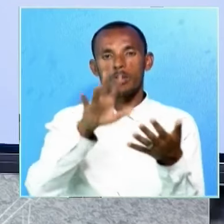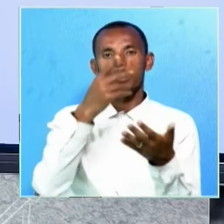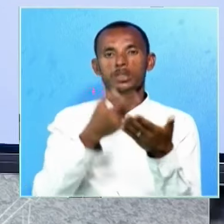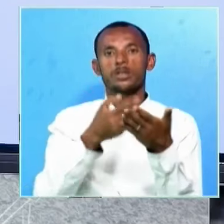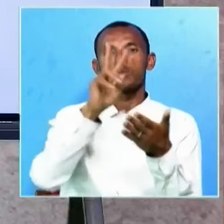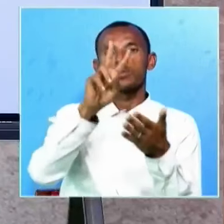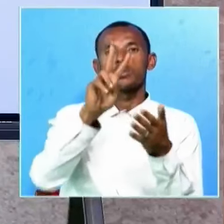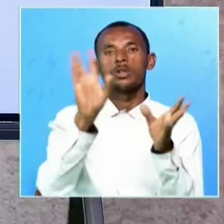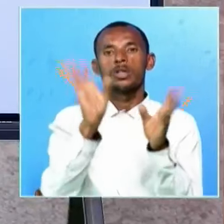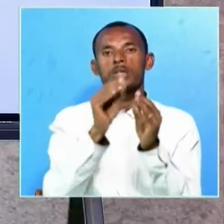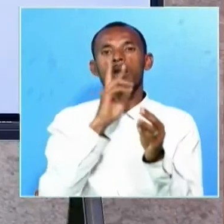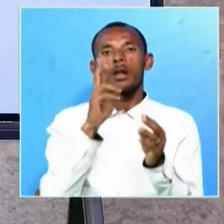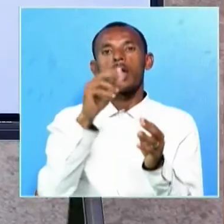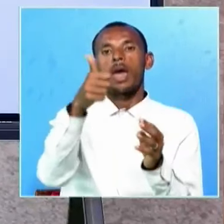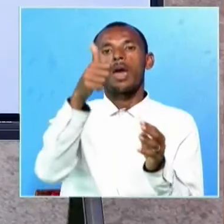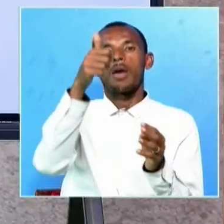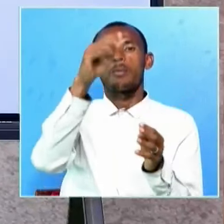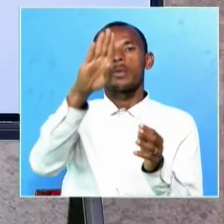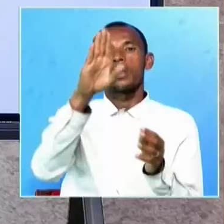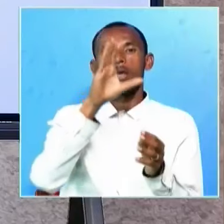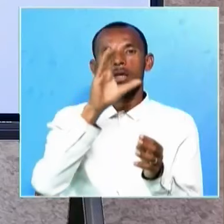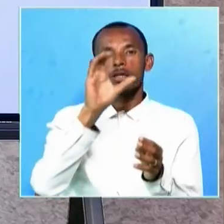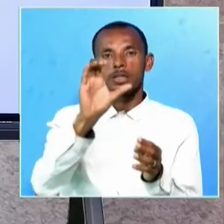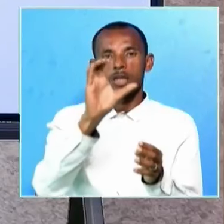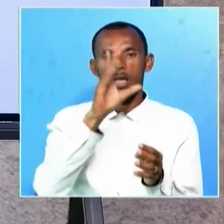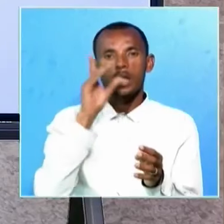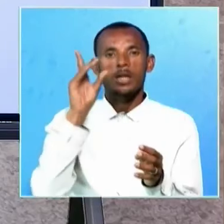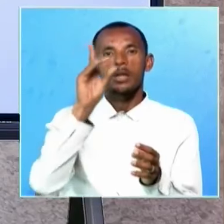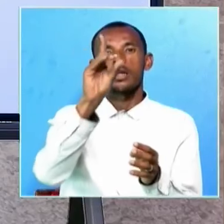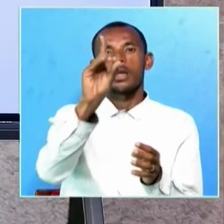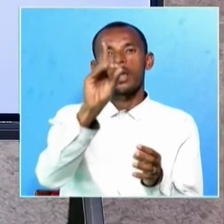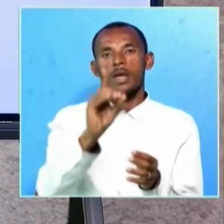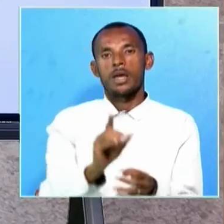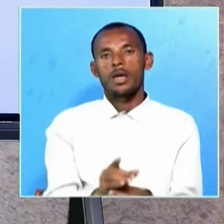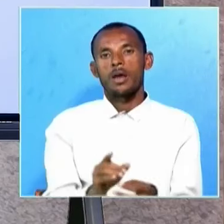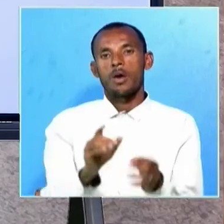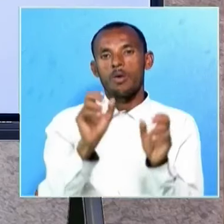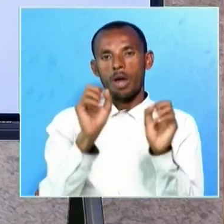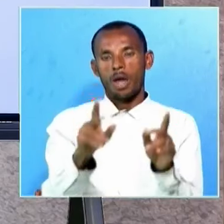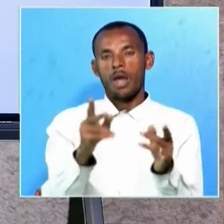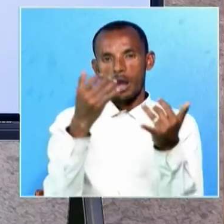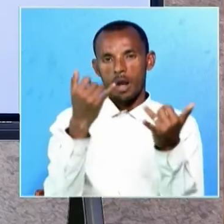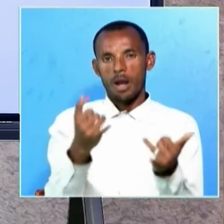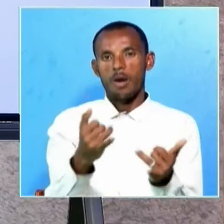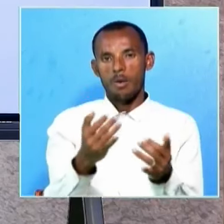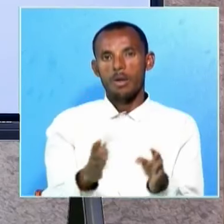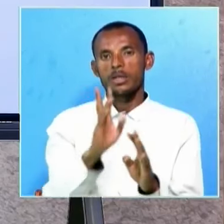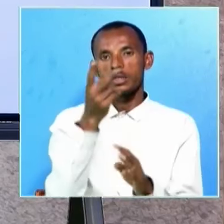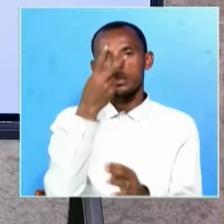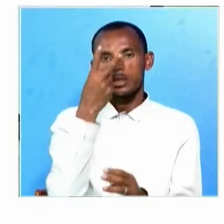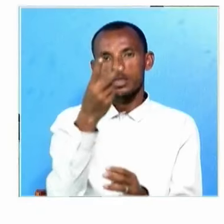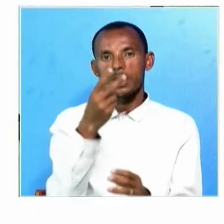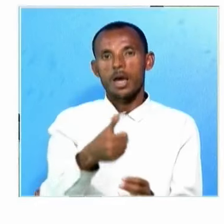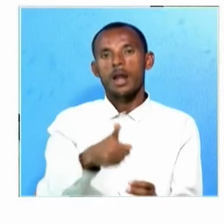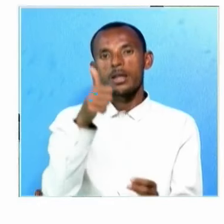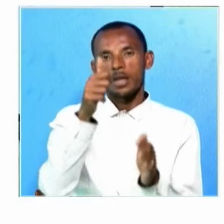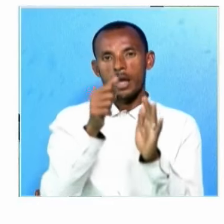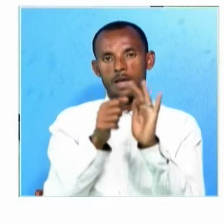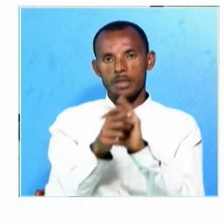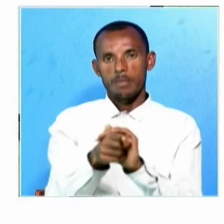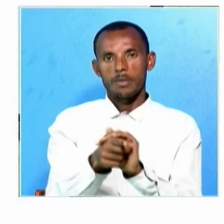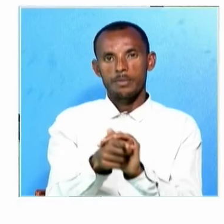are A, B, C, and D. Okay, now let's proceed to another example.